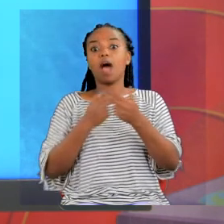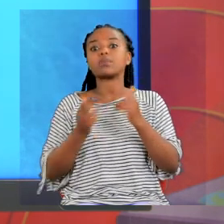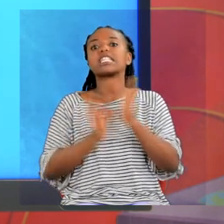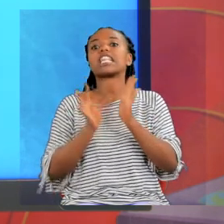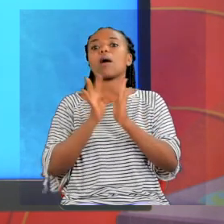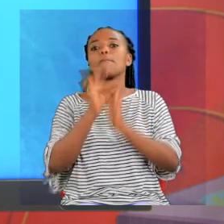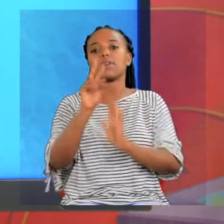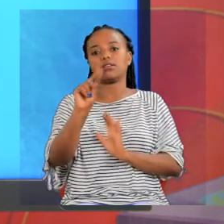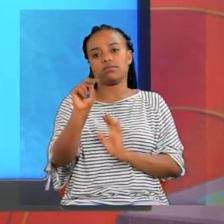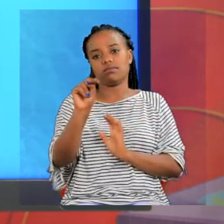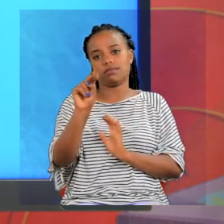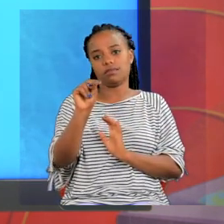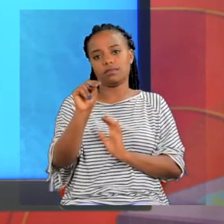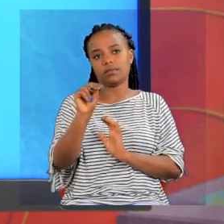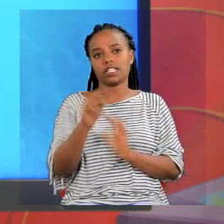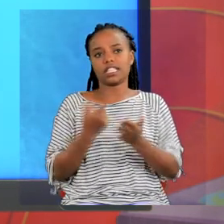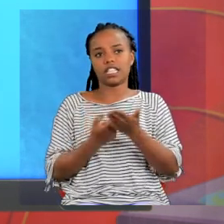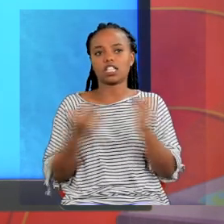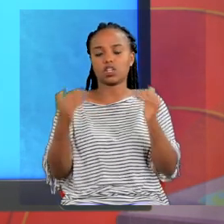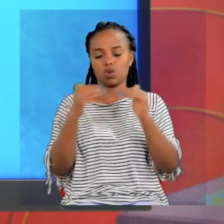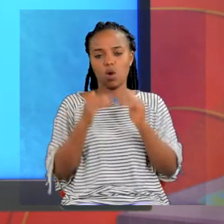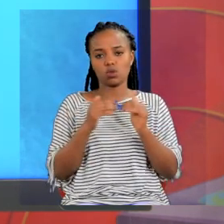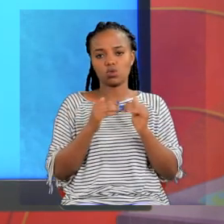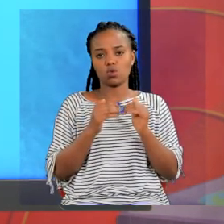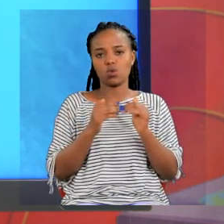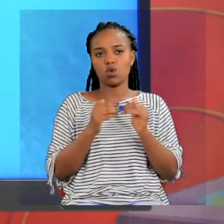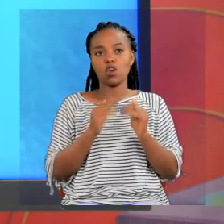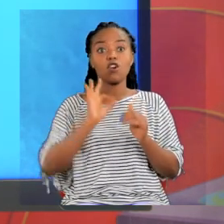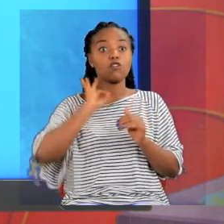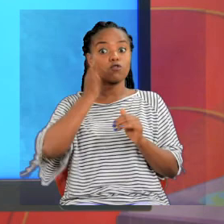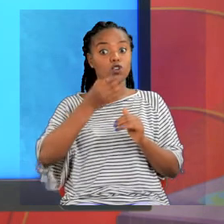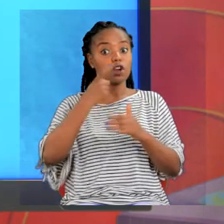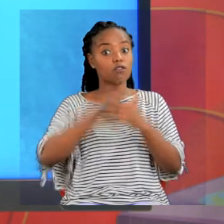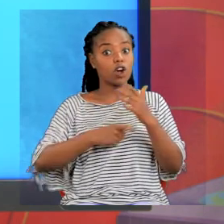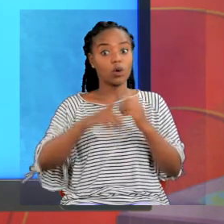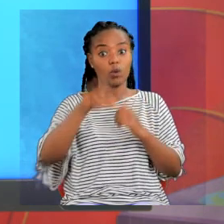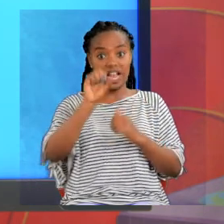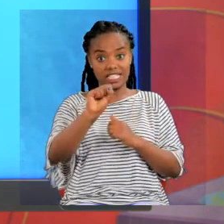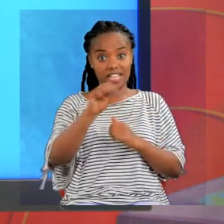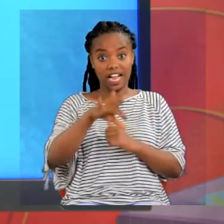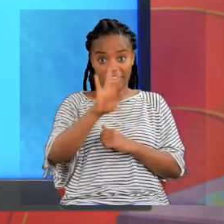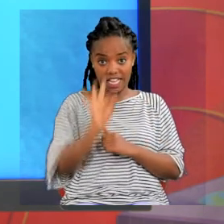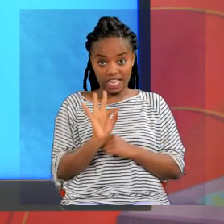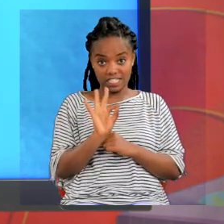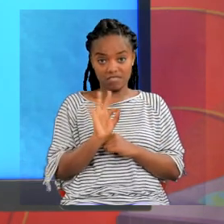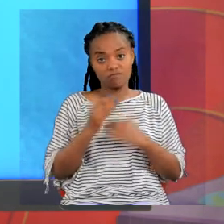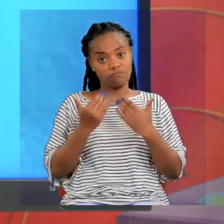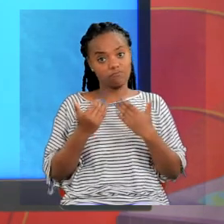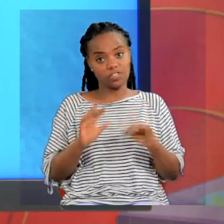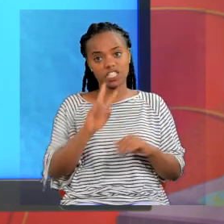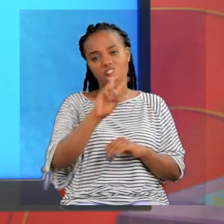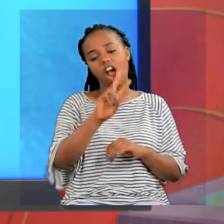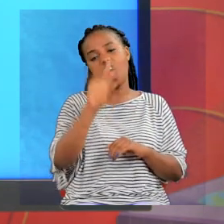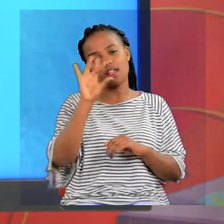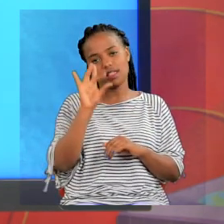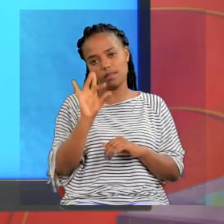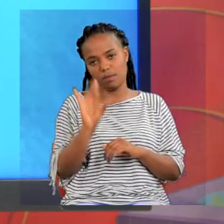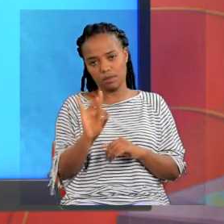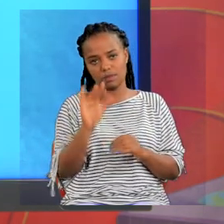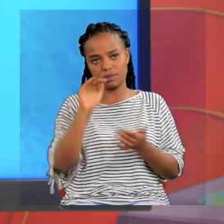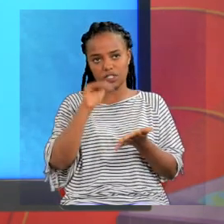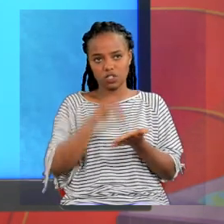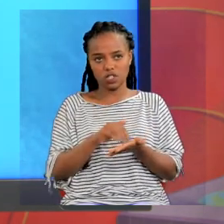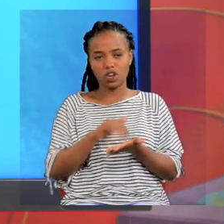of deposit. So this is equal to the future value of annuity we have calculated here. It is